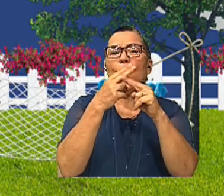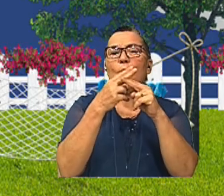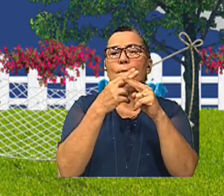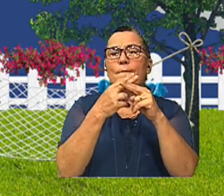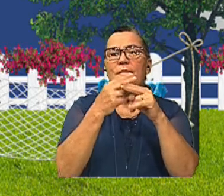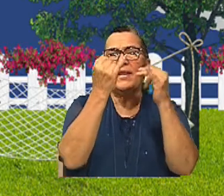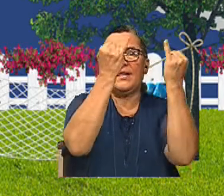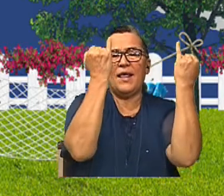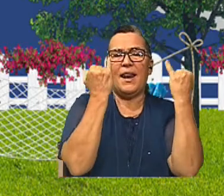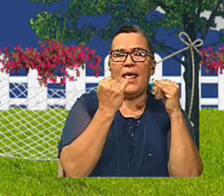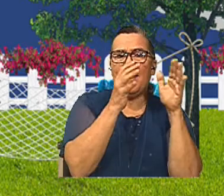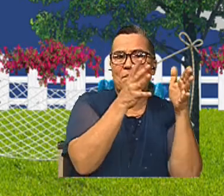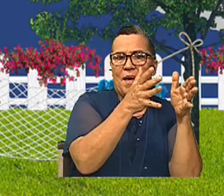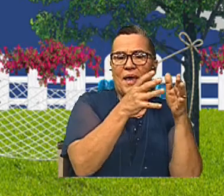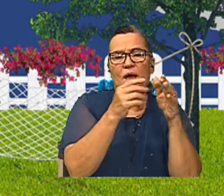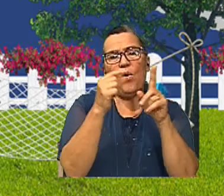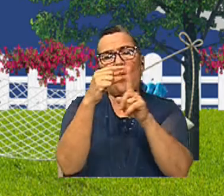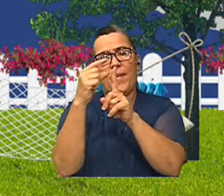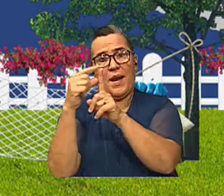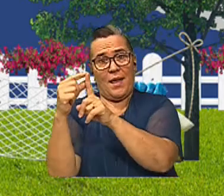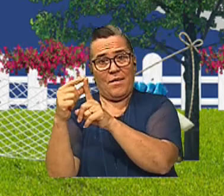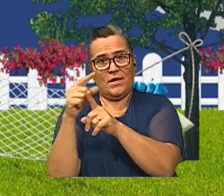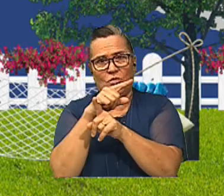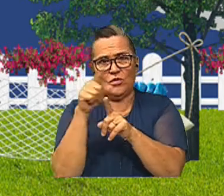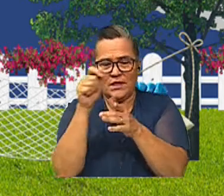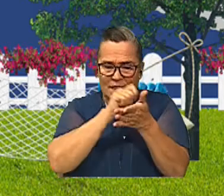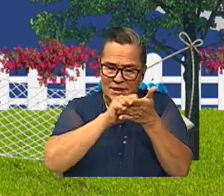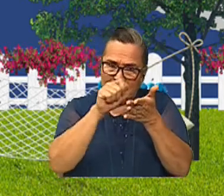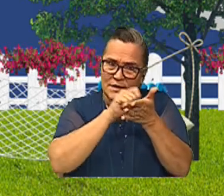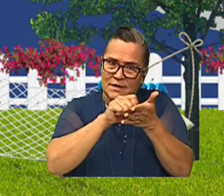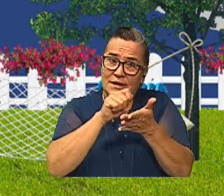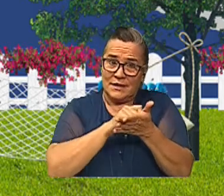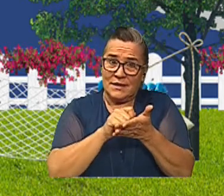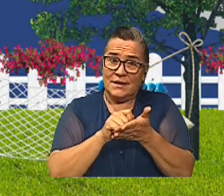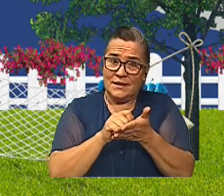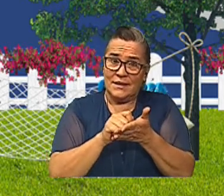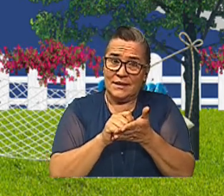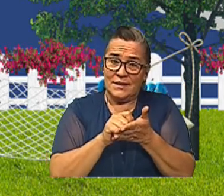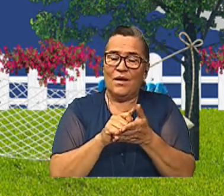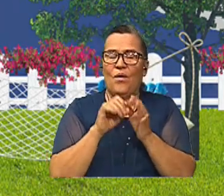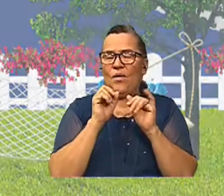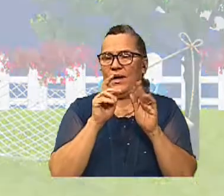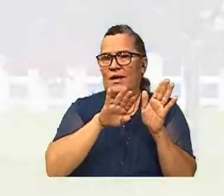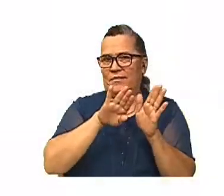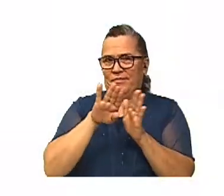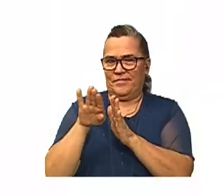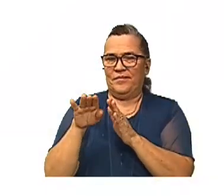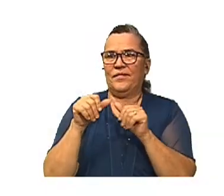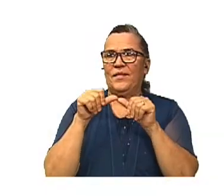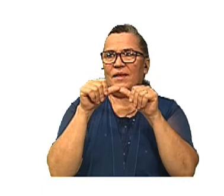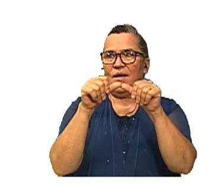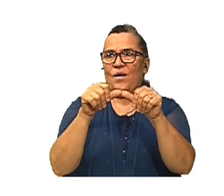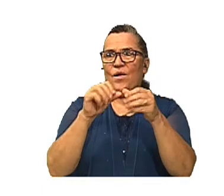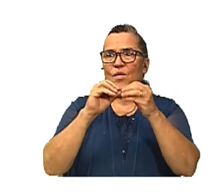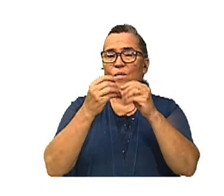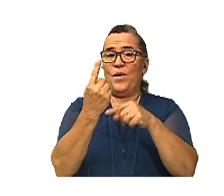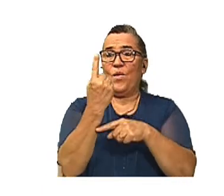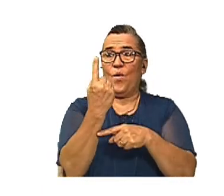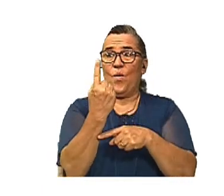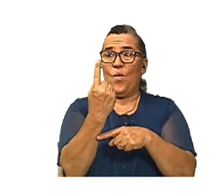the words, and you have to take notes. Okay, here we go with the number 1.